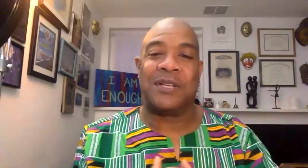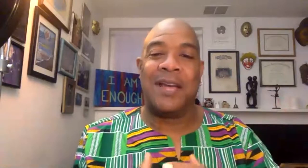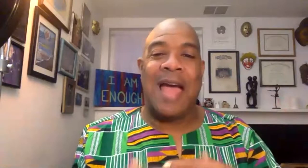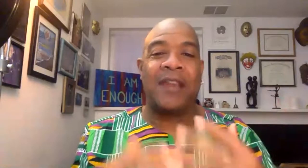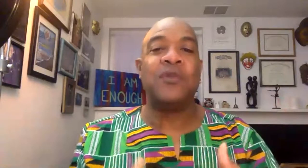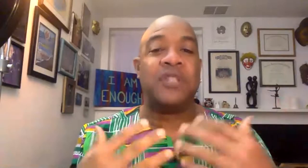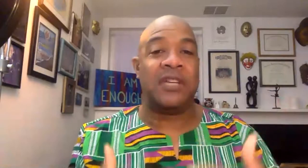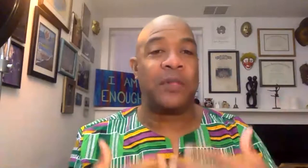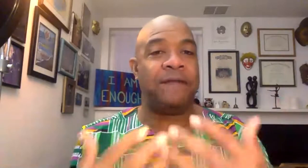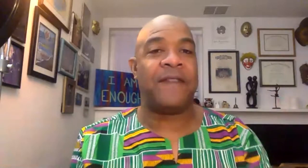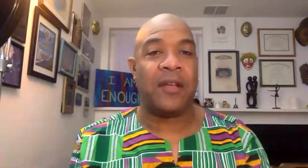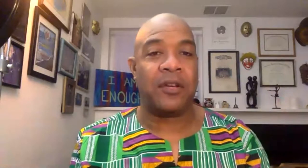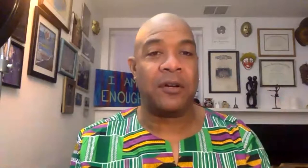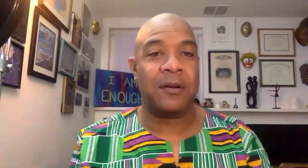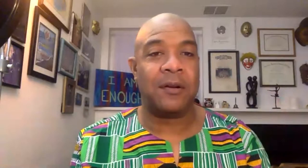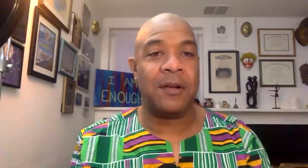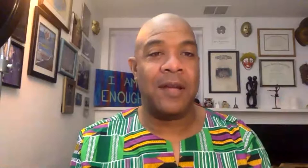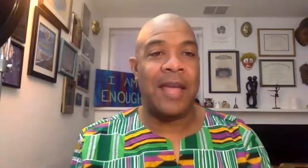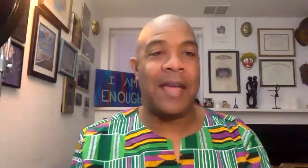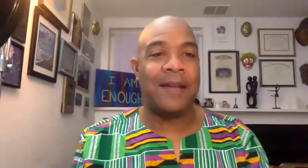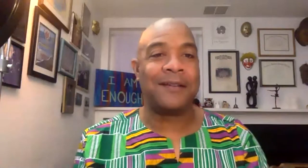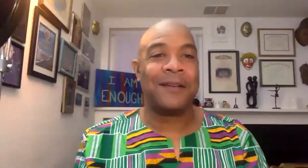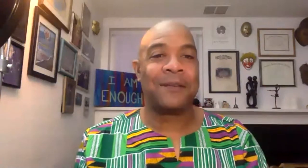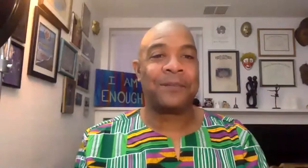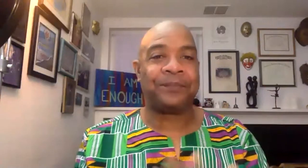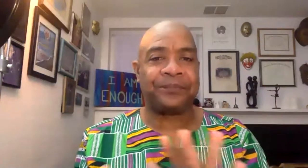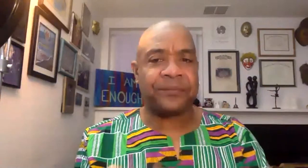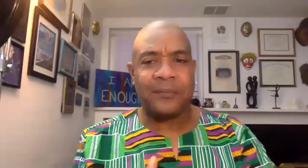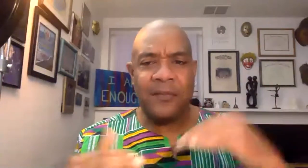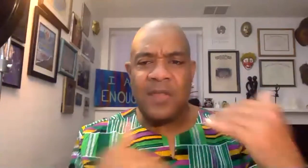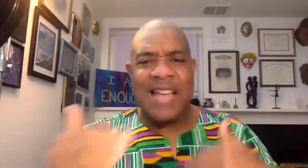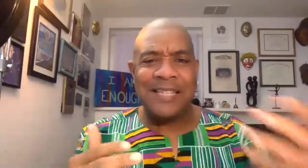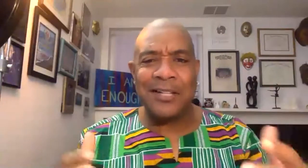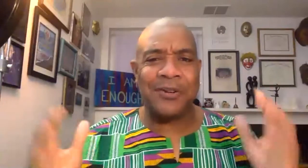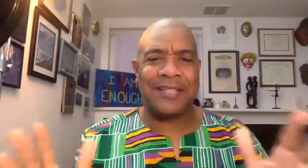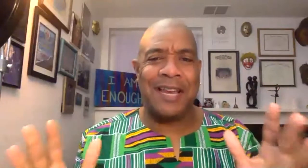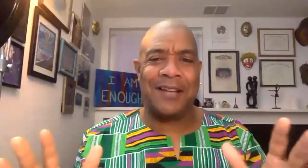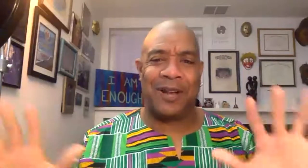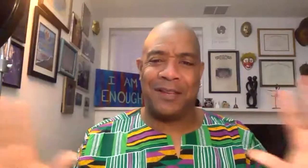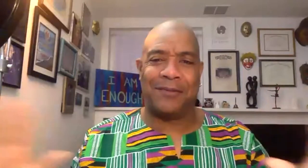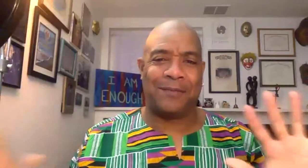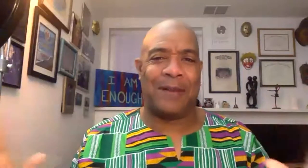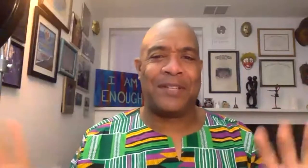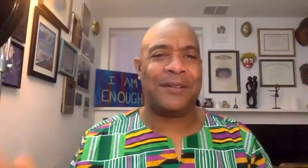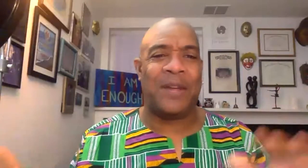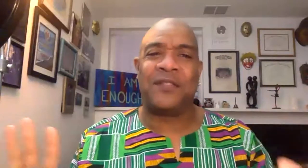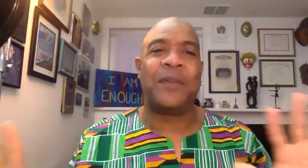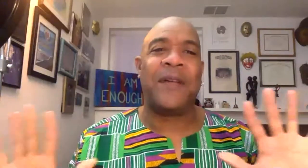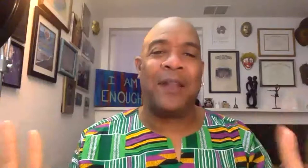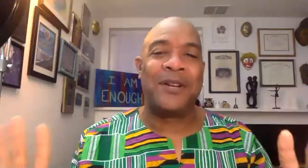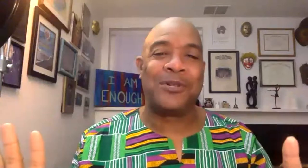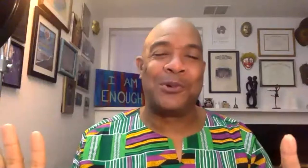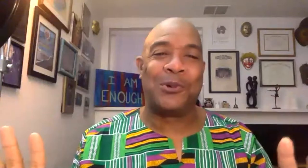was, how do you deal with failure? And as a youngster, as a teenager, I think I was probably still, I may have still